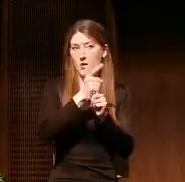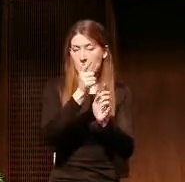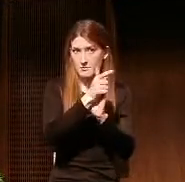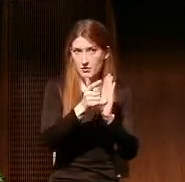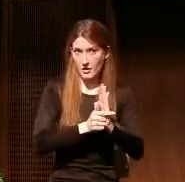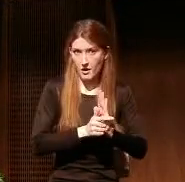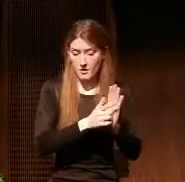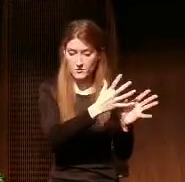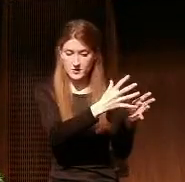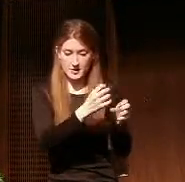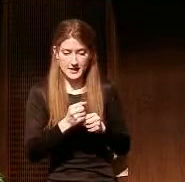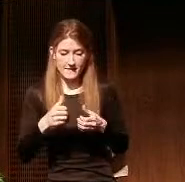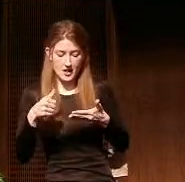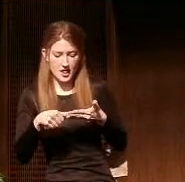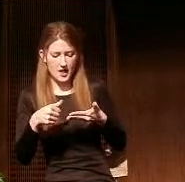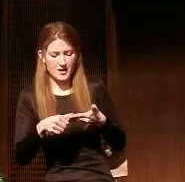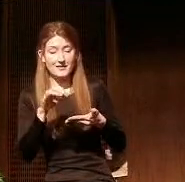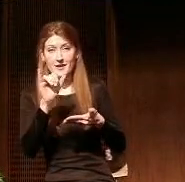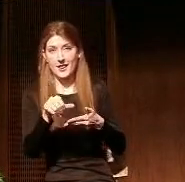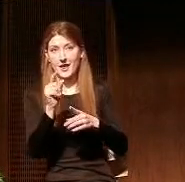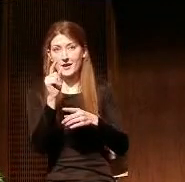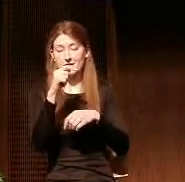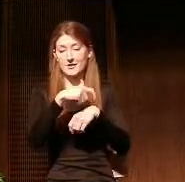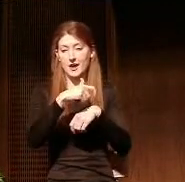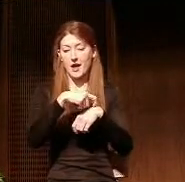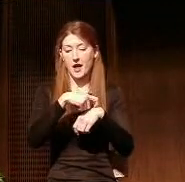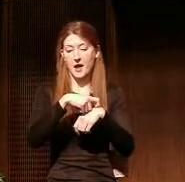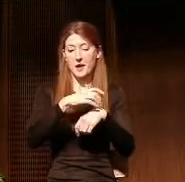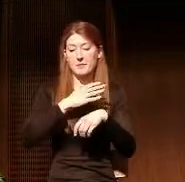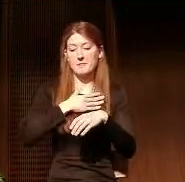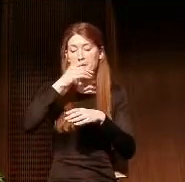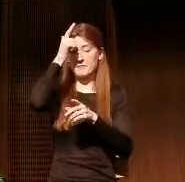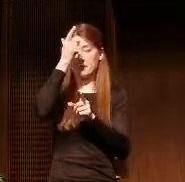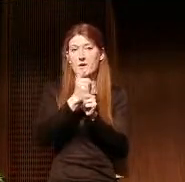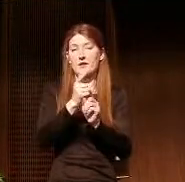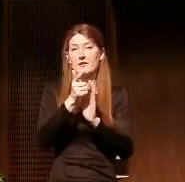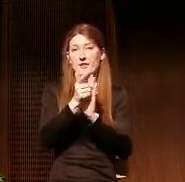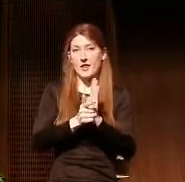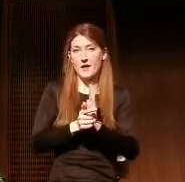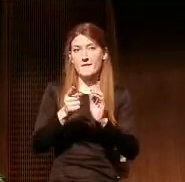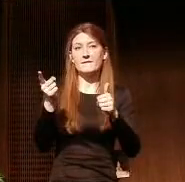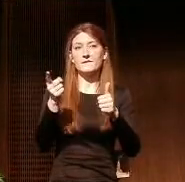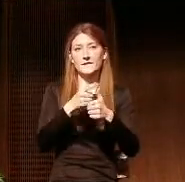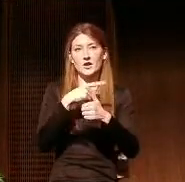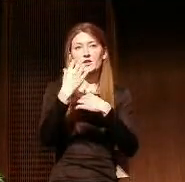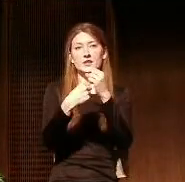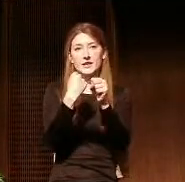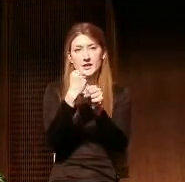who was by that time a first-year student at Sunset,